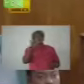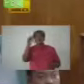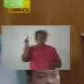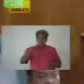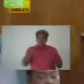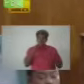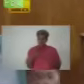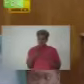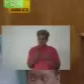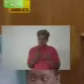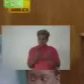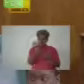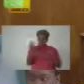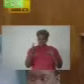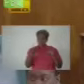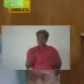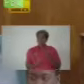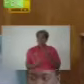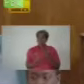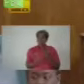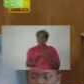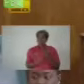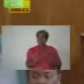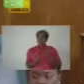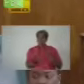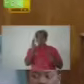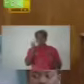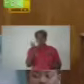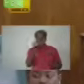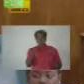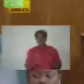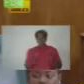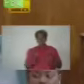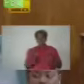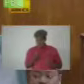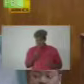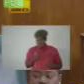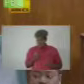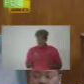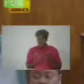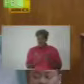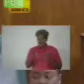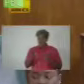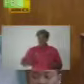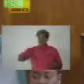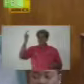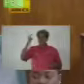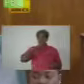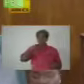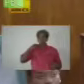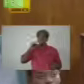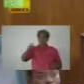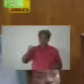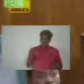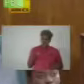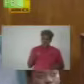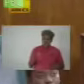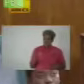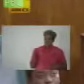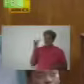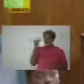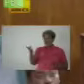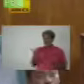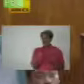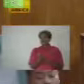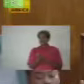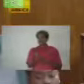small businesses, then some people will see a young female as a higher risk hire due to